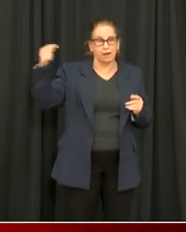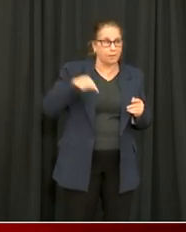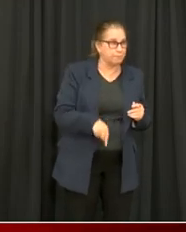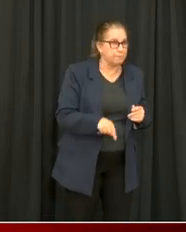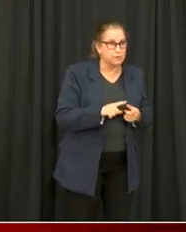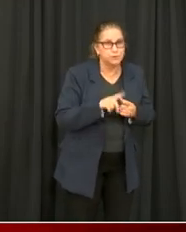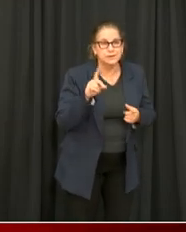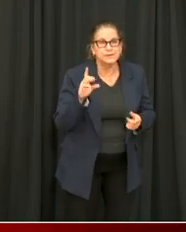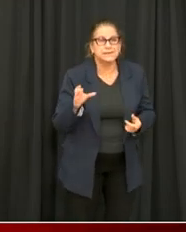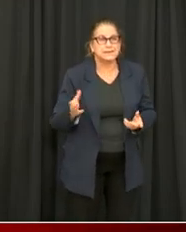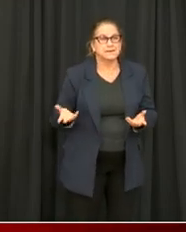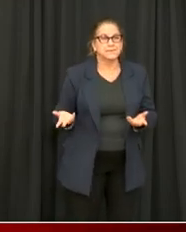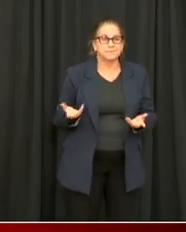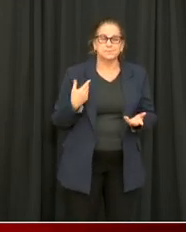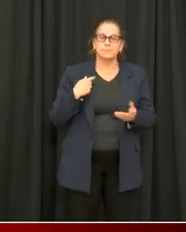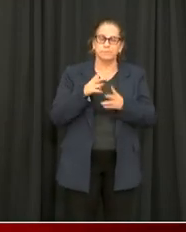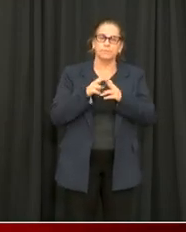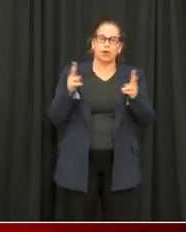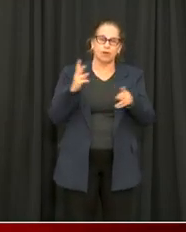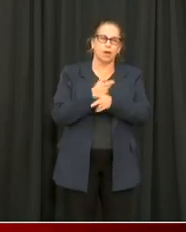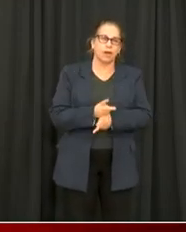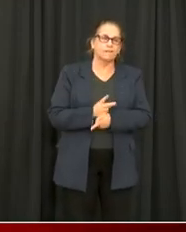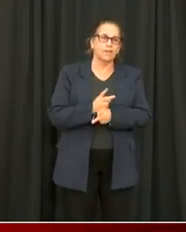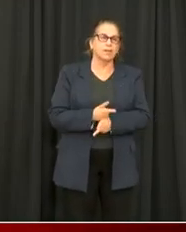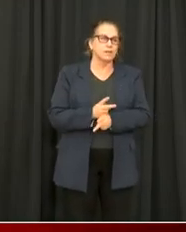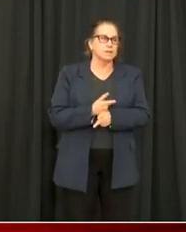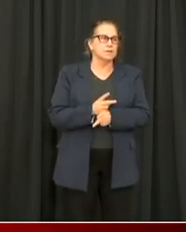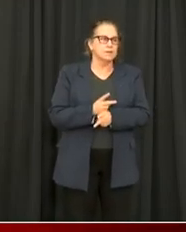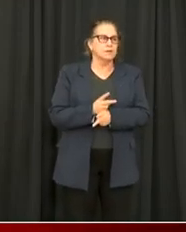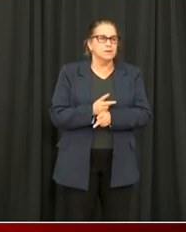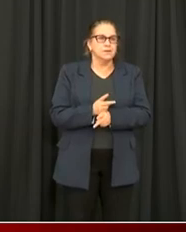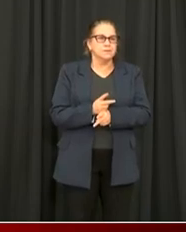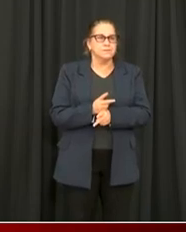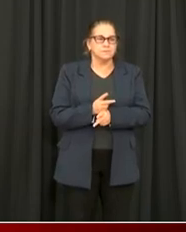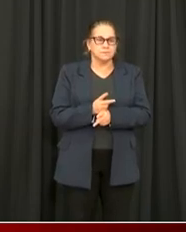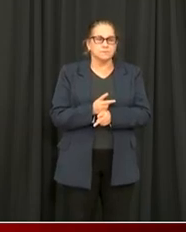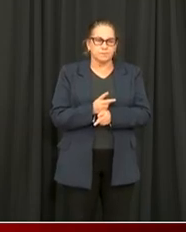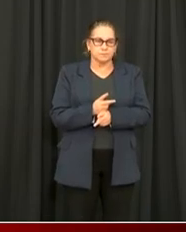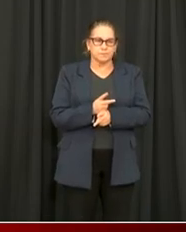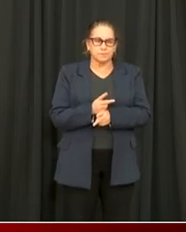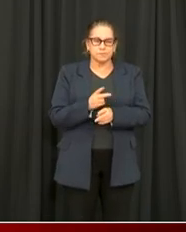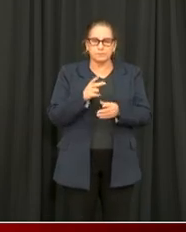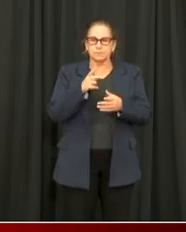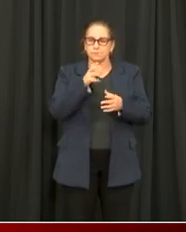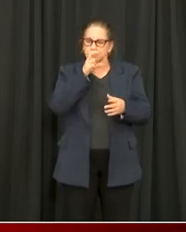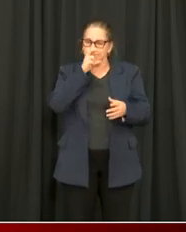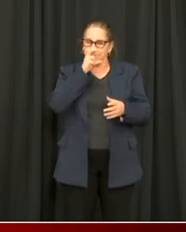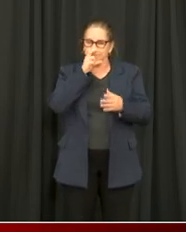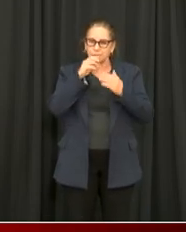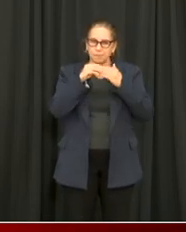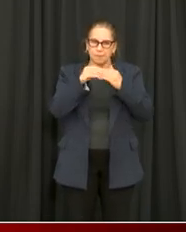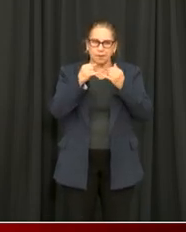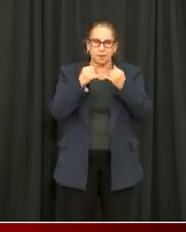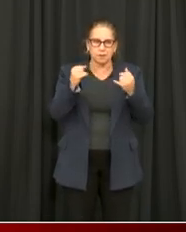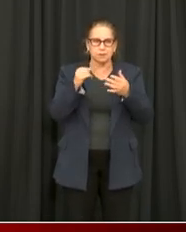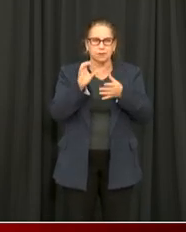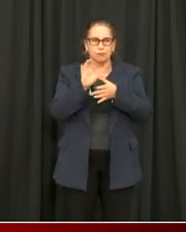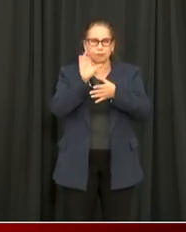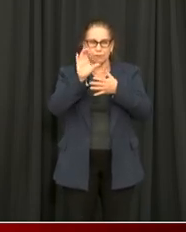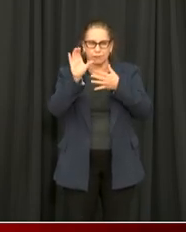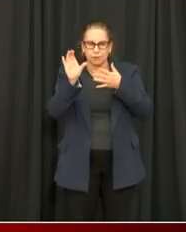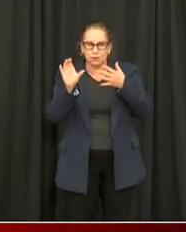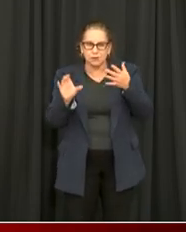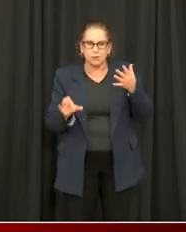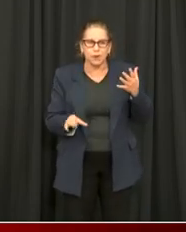have been very careful to follow the gated criteria to go through phases, and we continue to